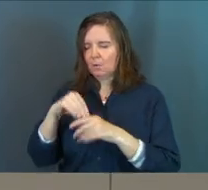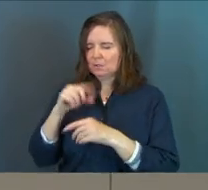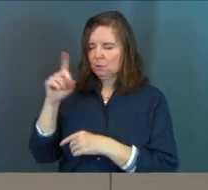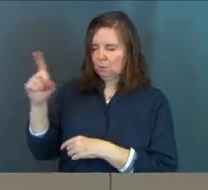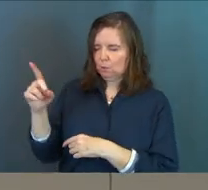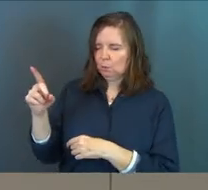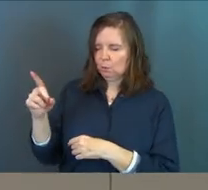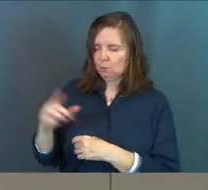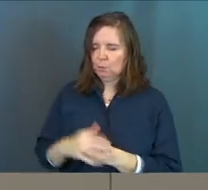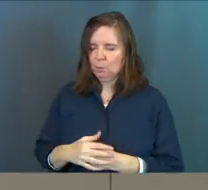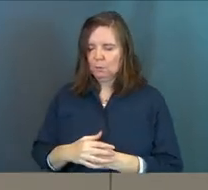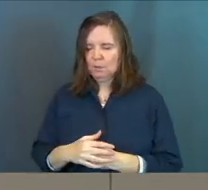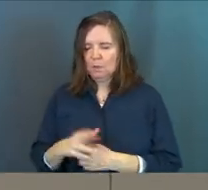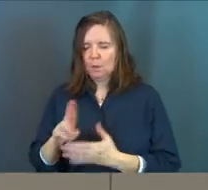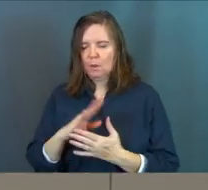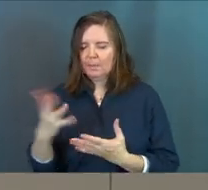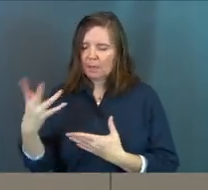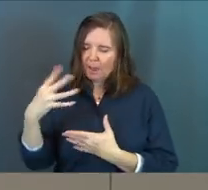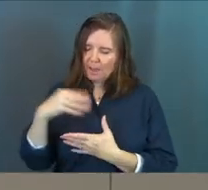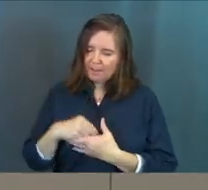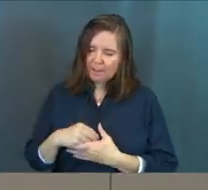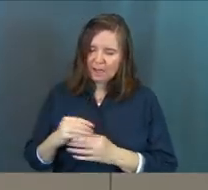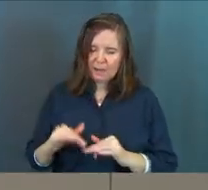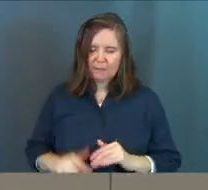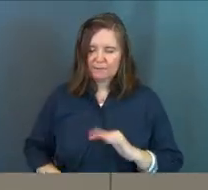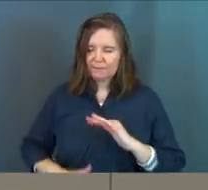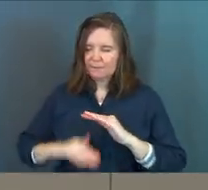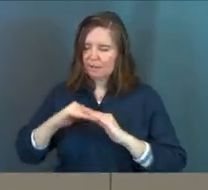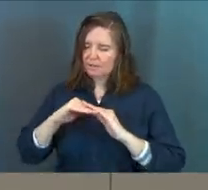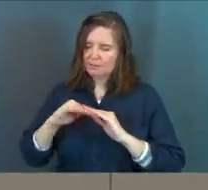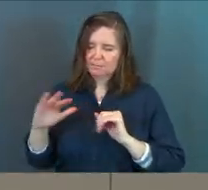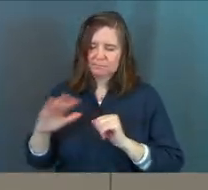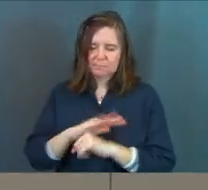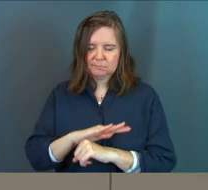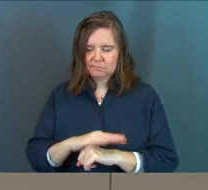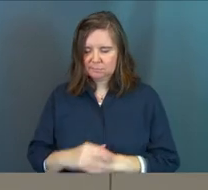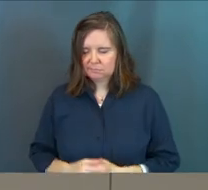you. So Holy Spirit, come in and fill us all the way.